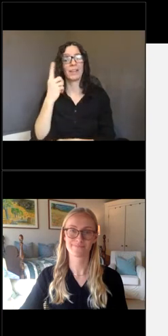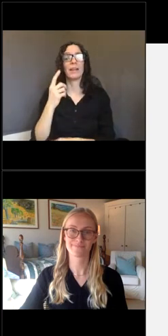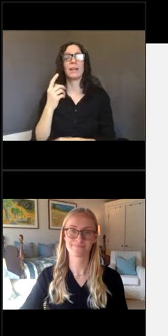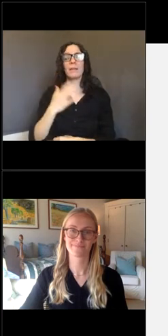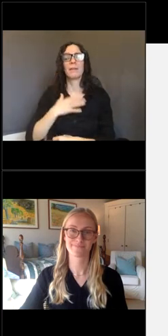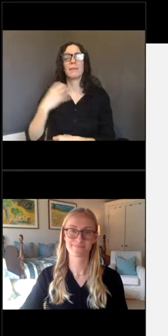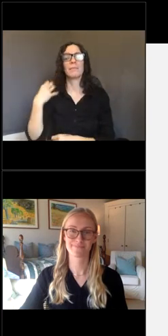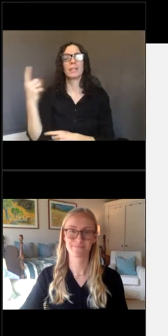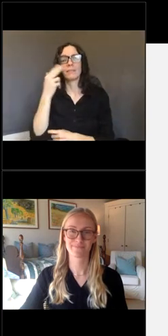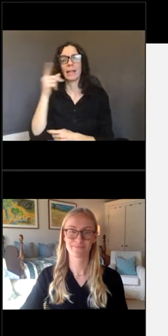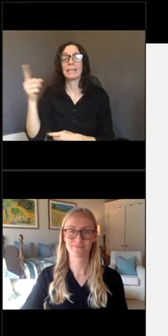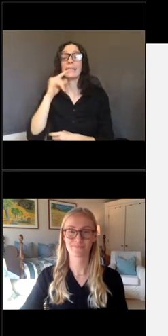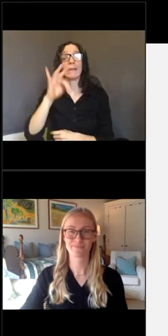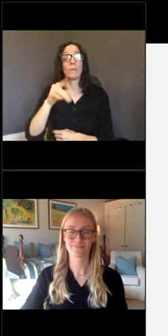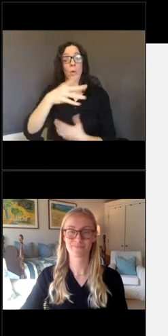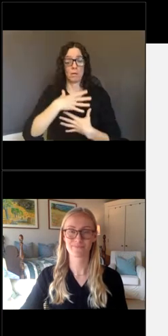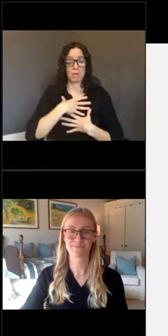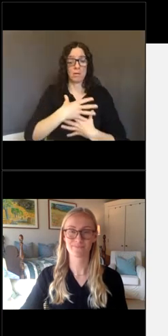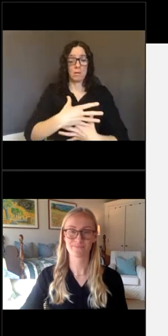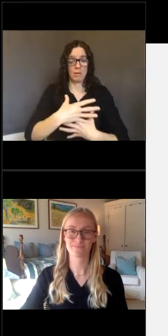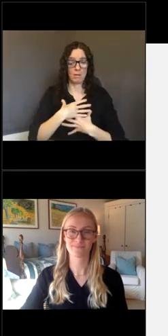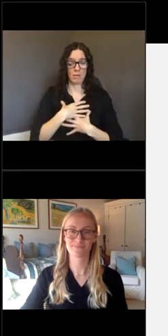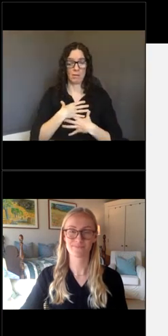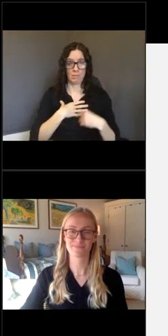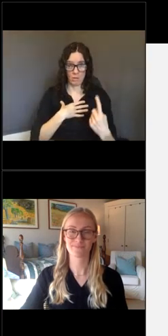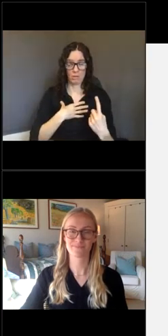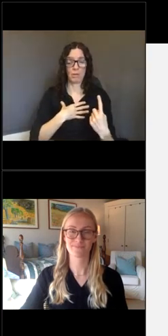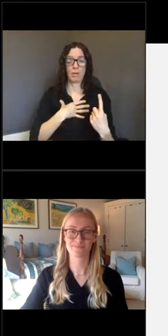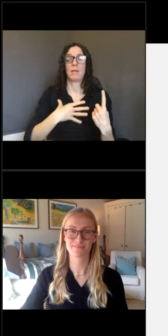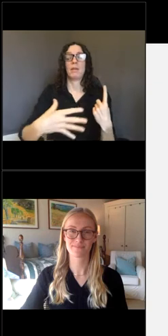twice, one of those breaths is from